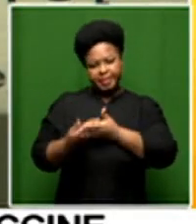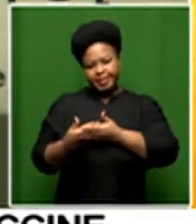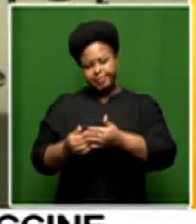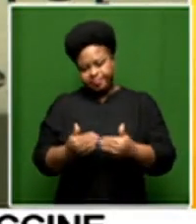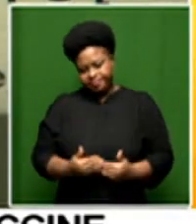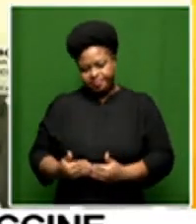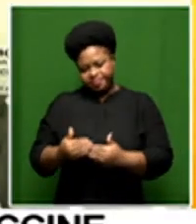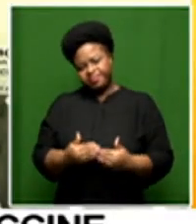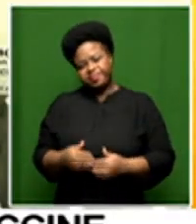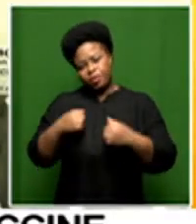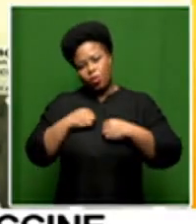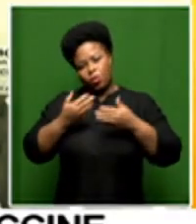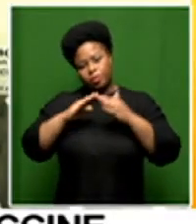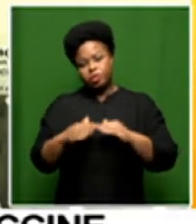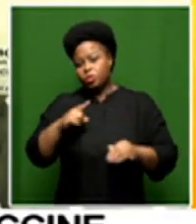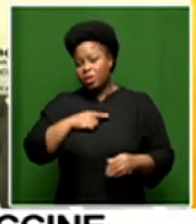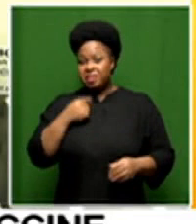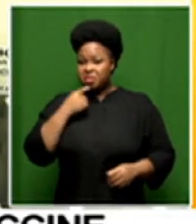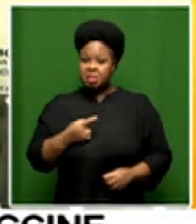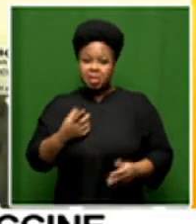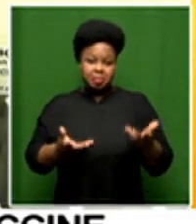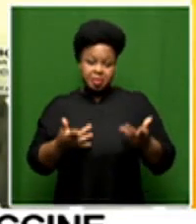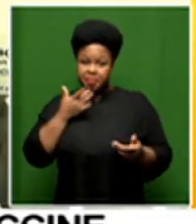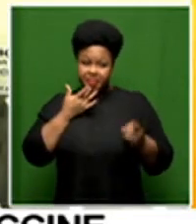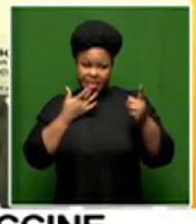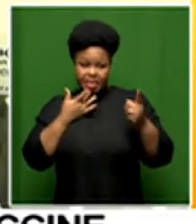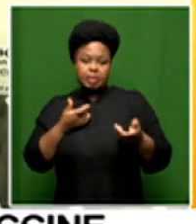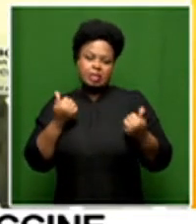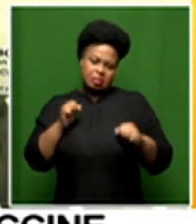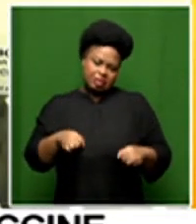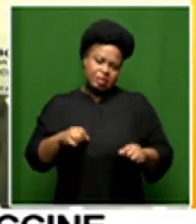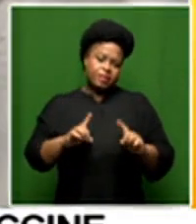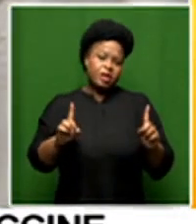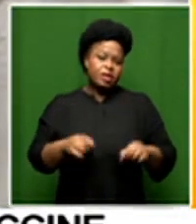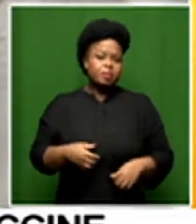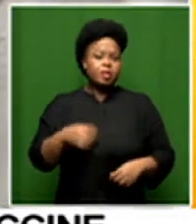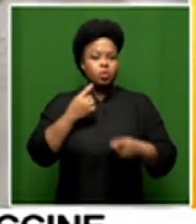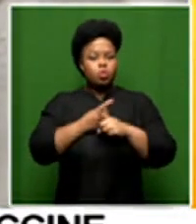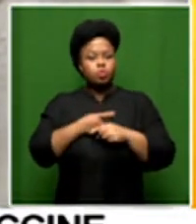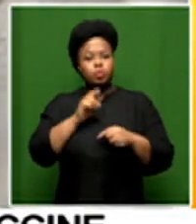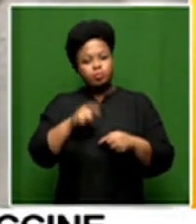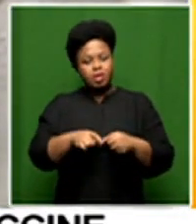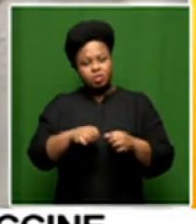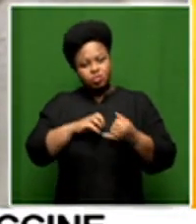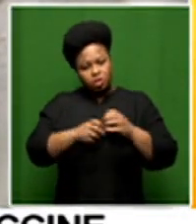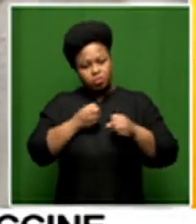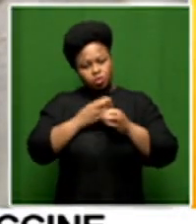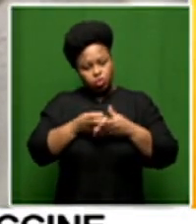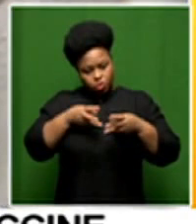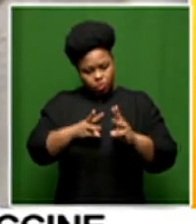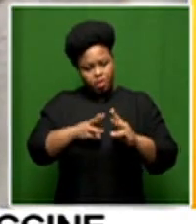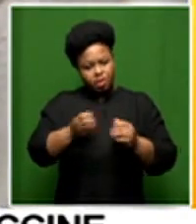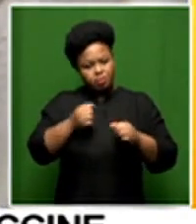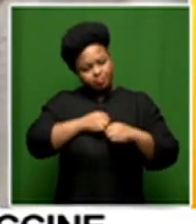look after their society. So if they want to subject that, let them do so. But they ought to create those mechanisms to